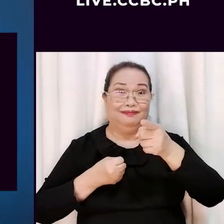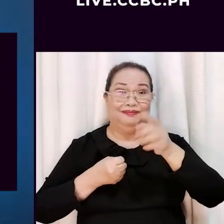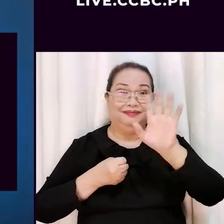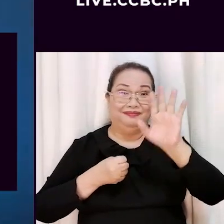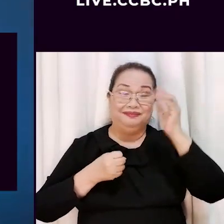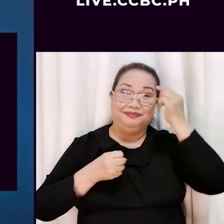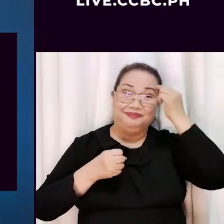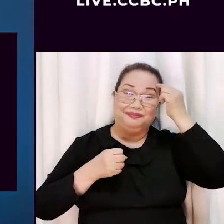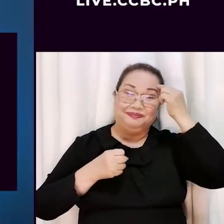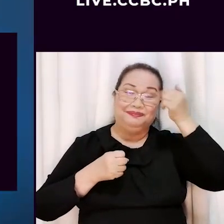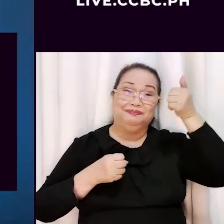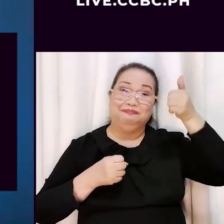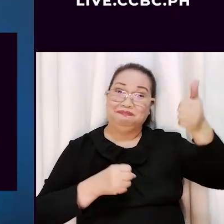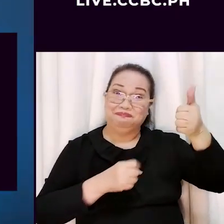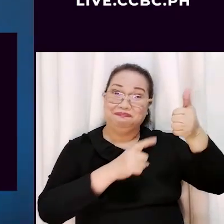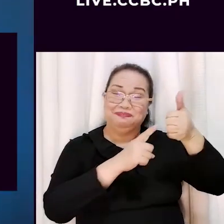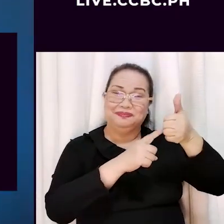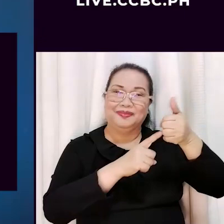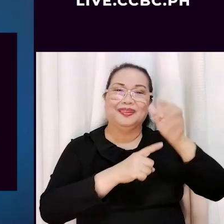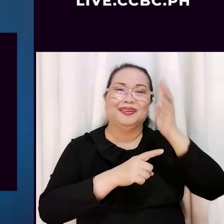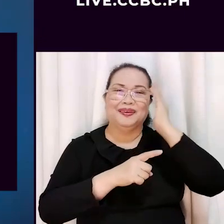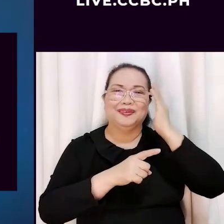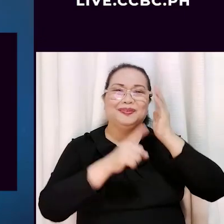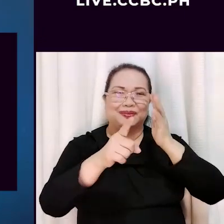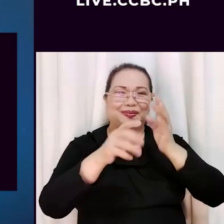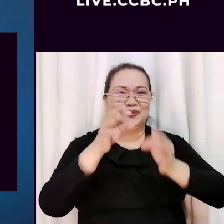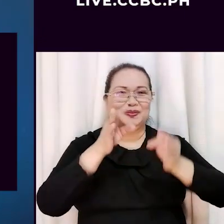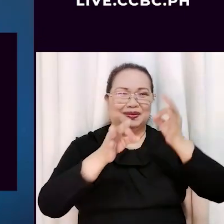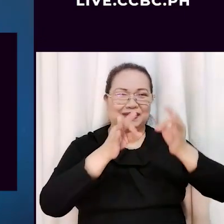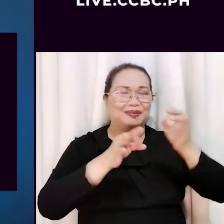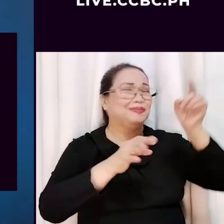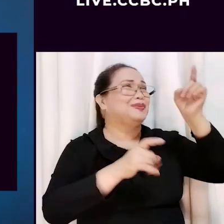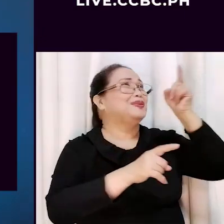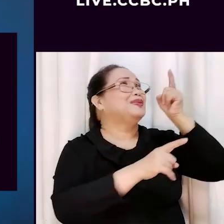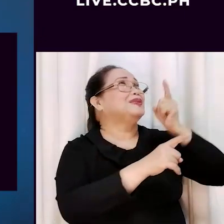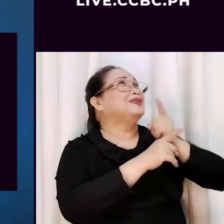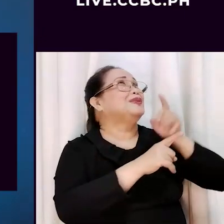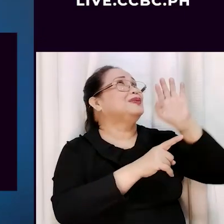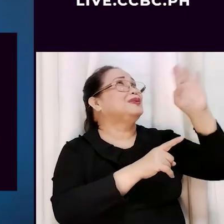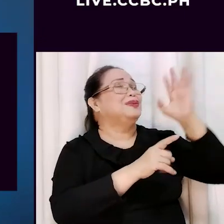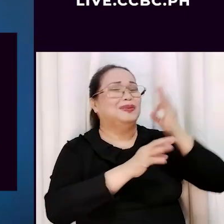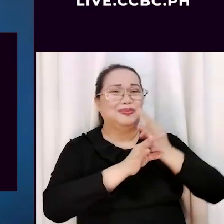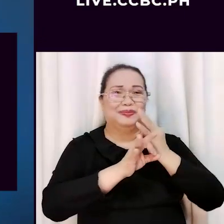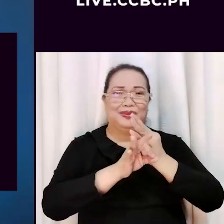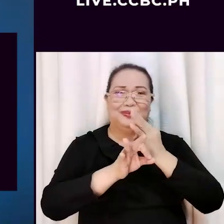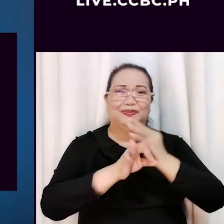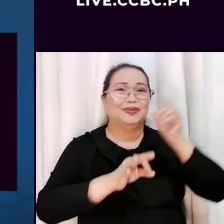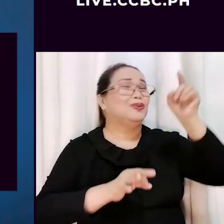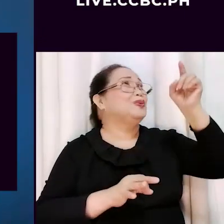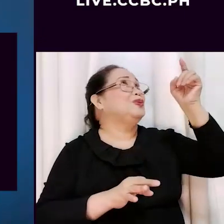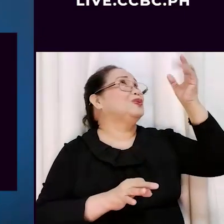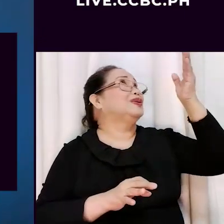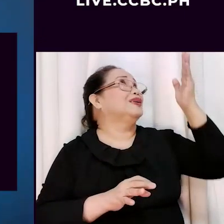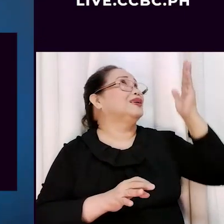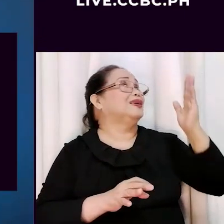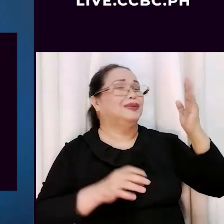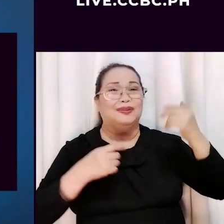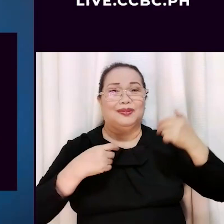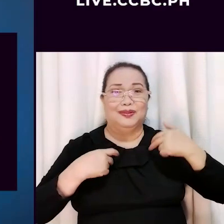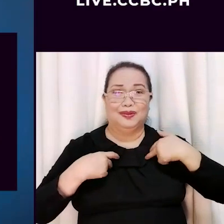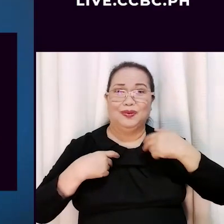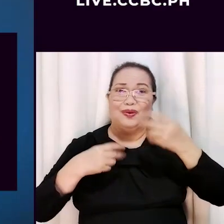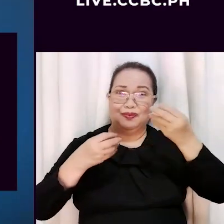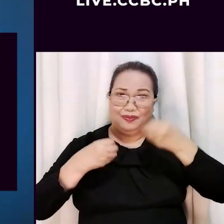I know that your judgments are right, and in faithfulness you have